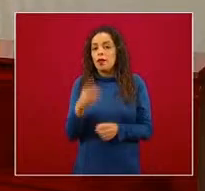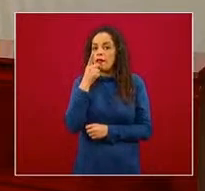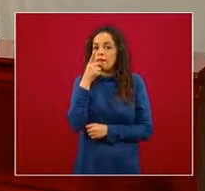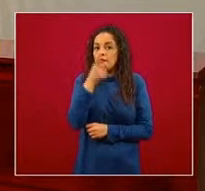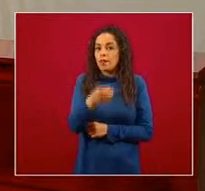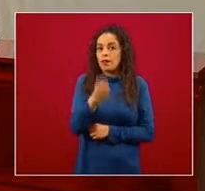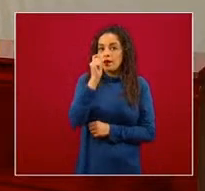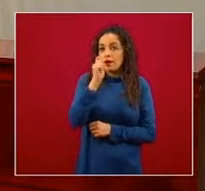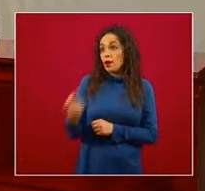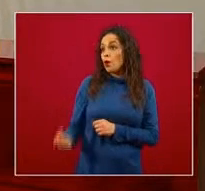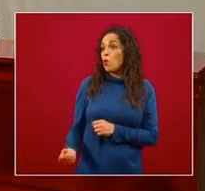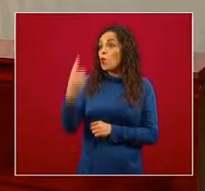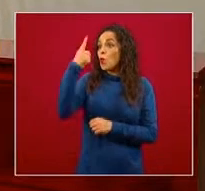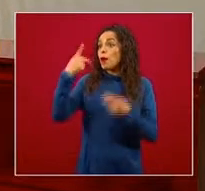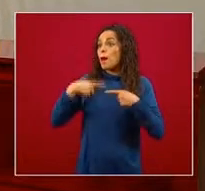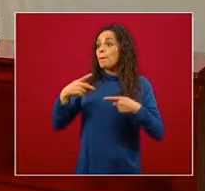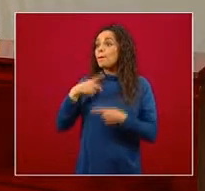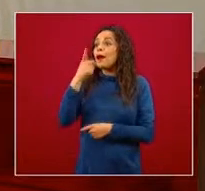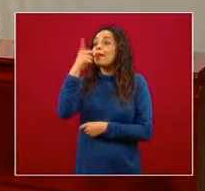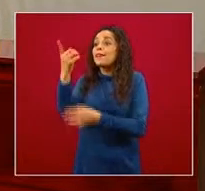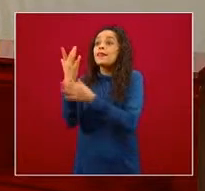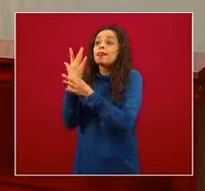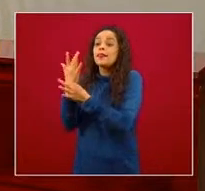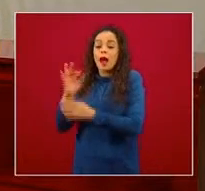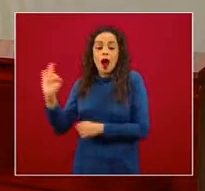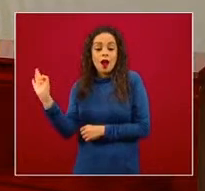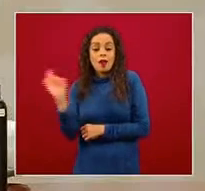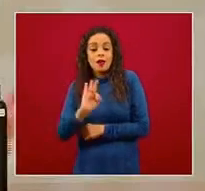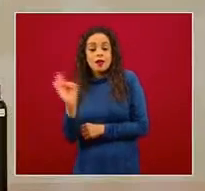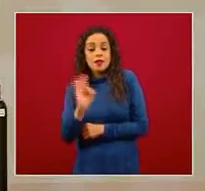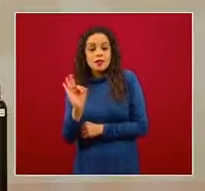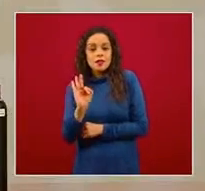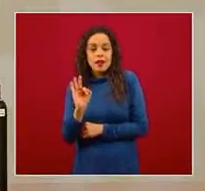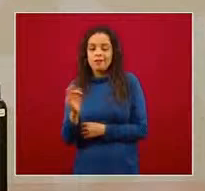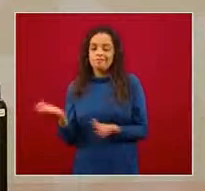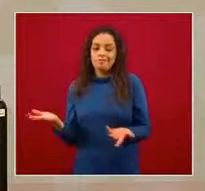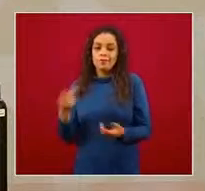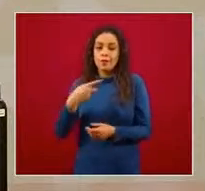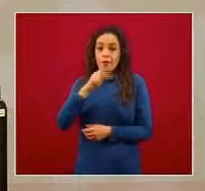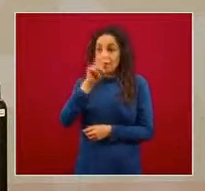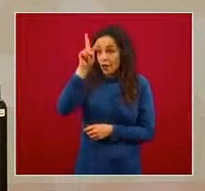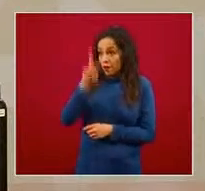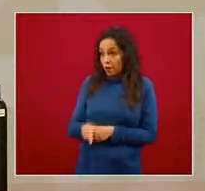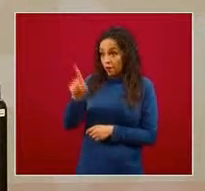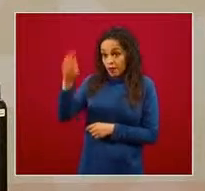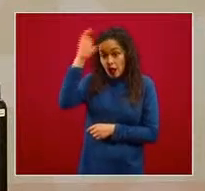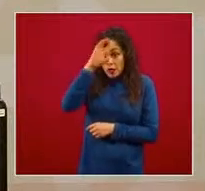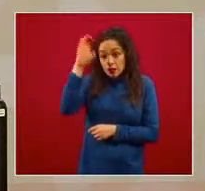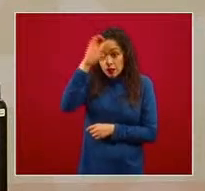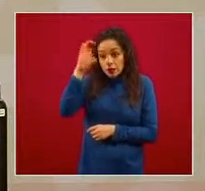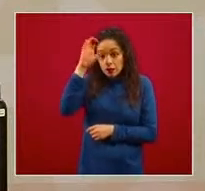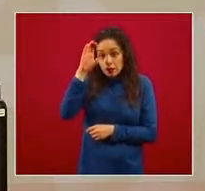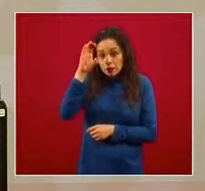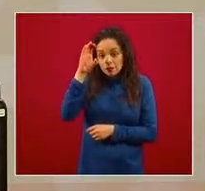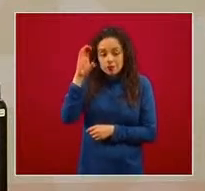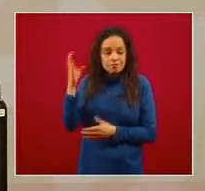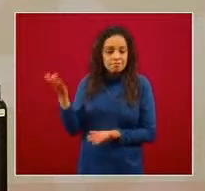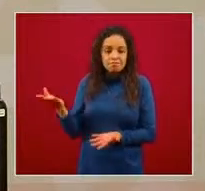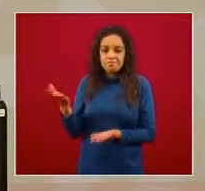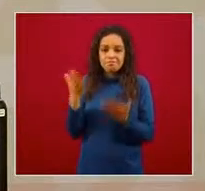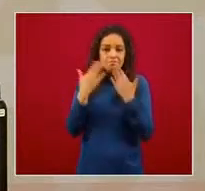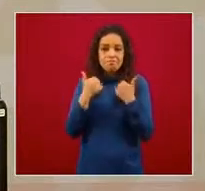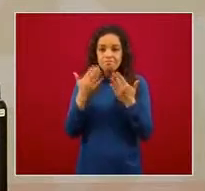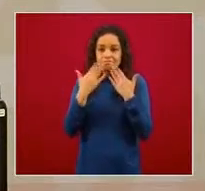Someone who says that someone else said that maybe yes, and we take it as a